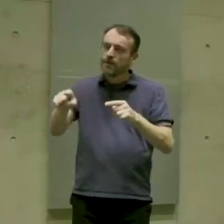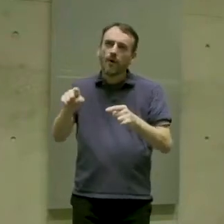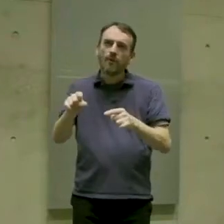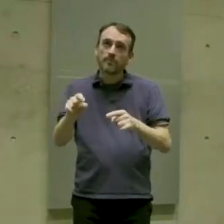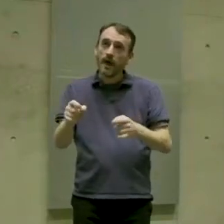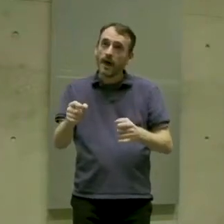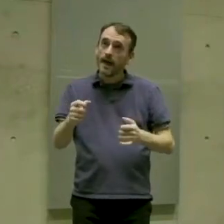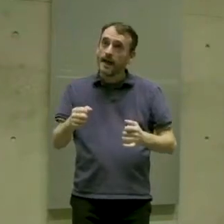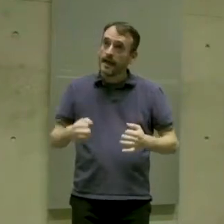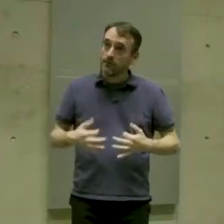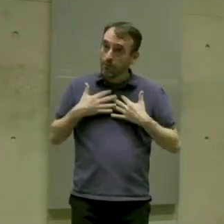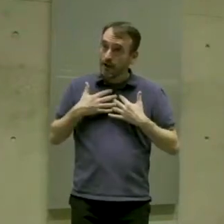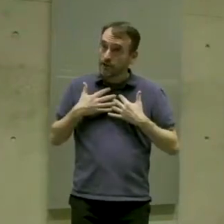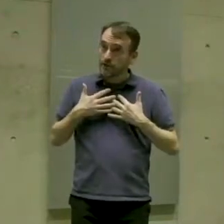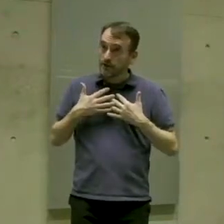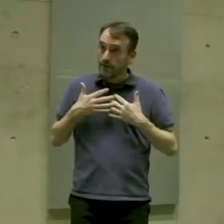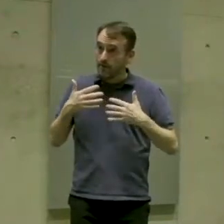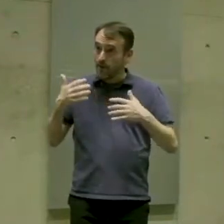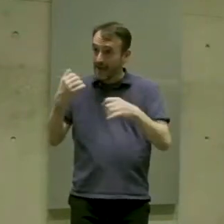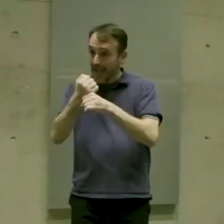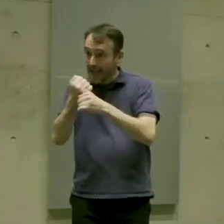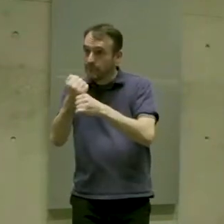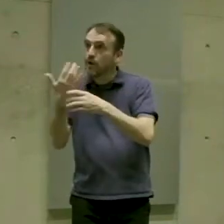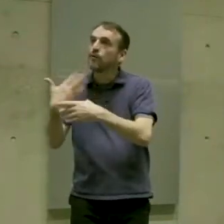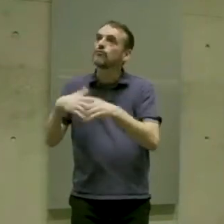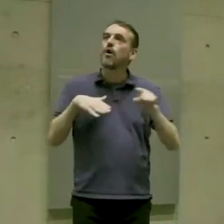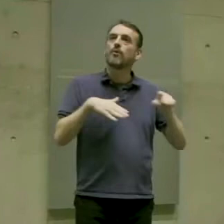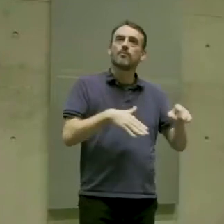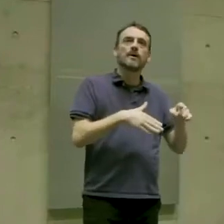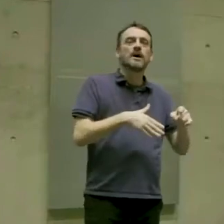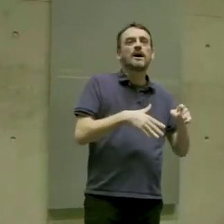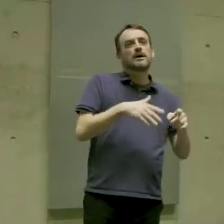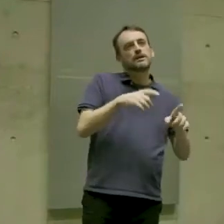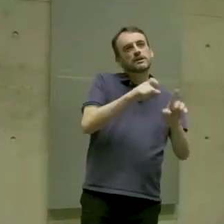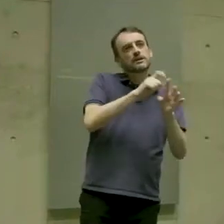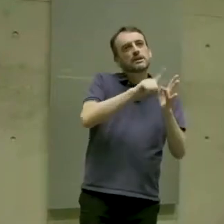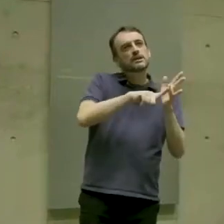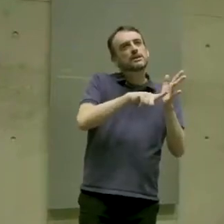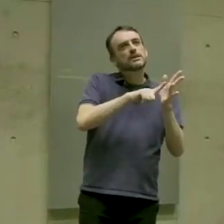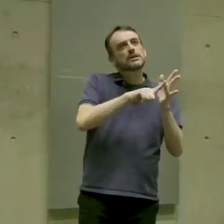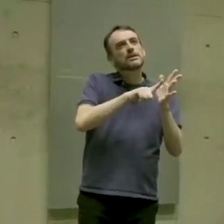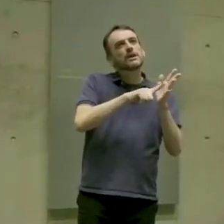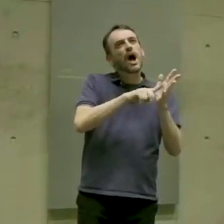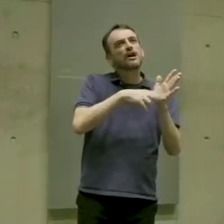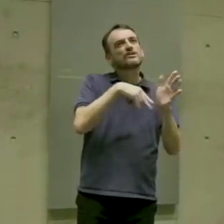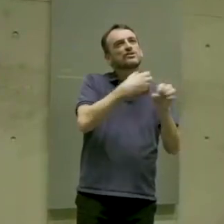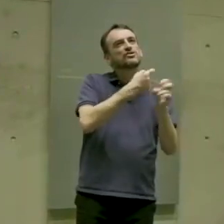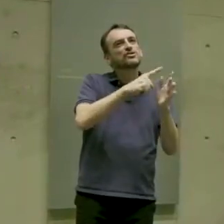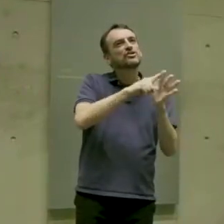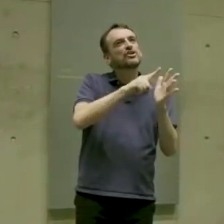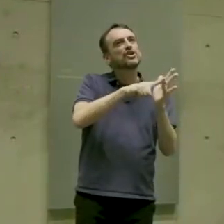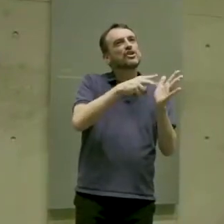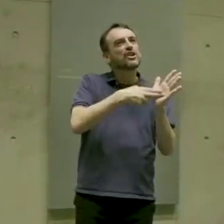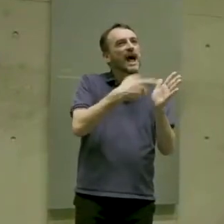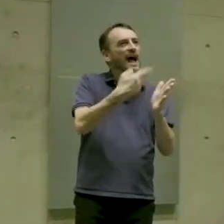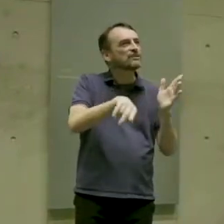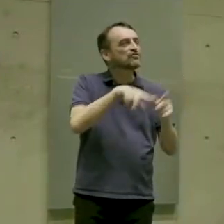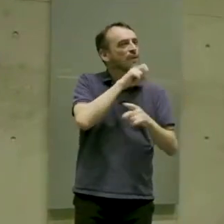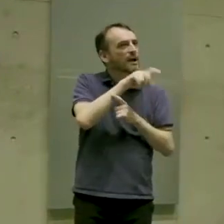his games of Dungeons and Dragons when creating the personal, lovely, often tongue-in-cheek world of Colossal Cave